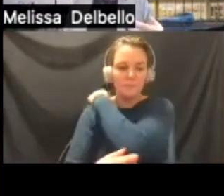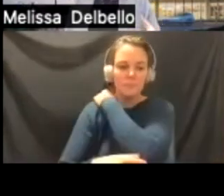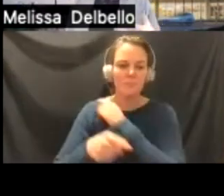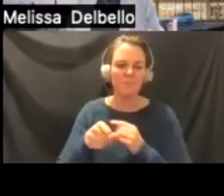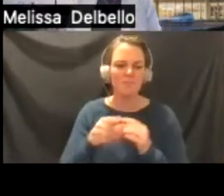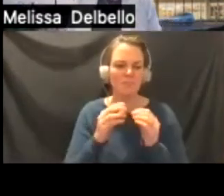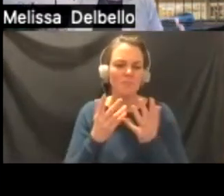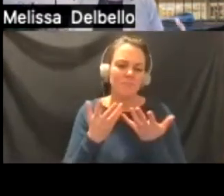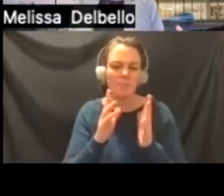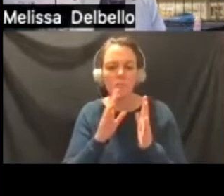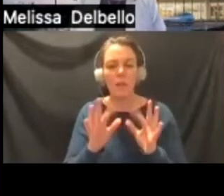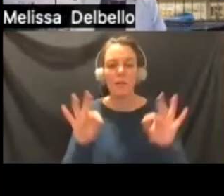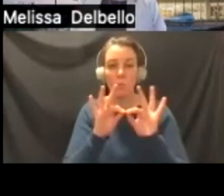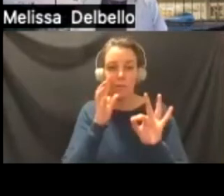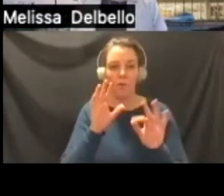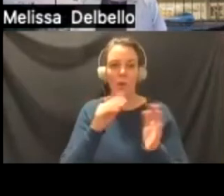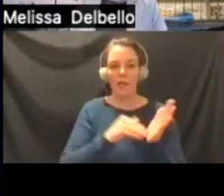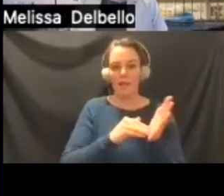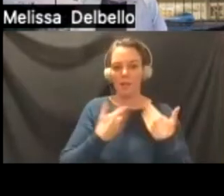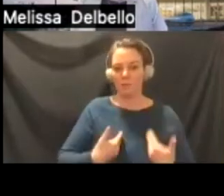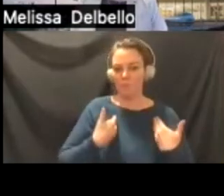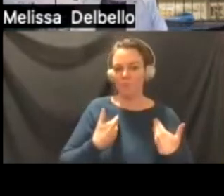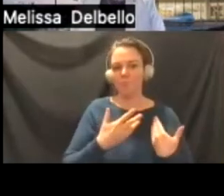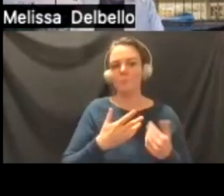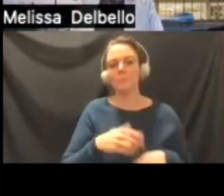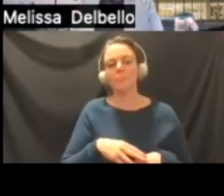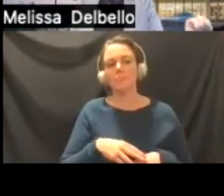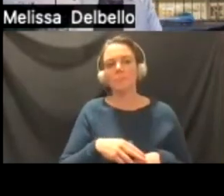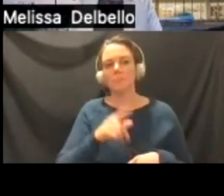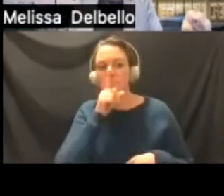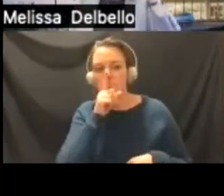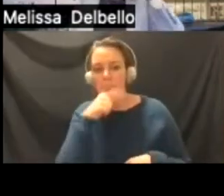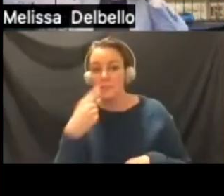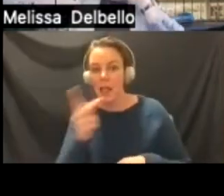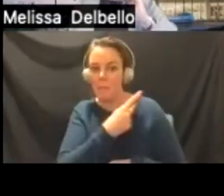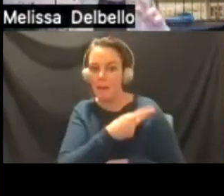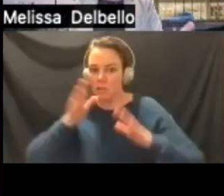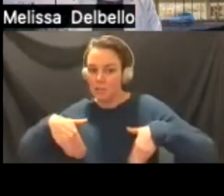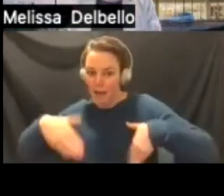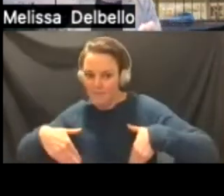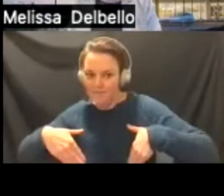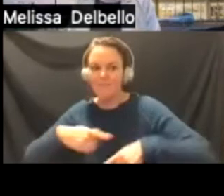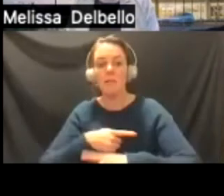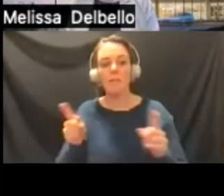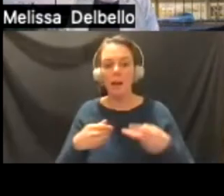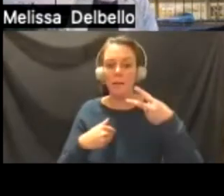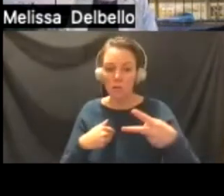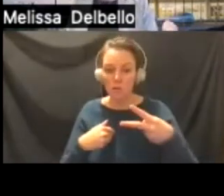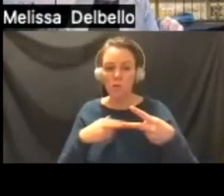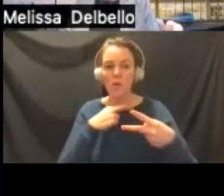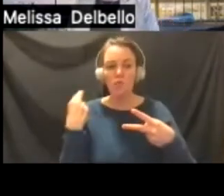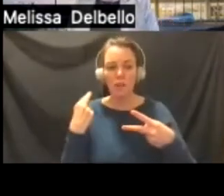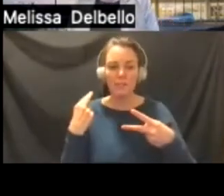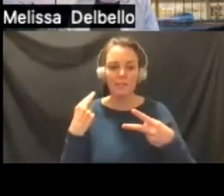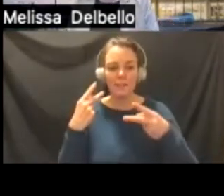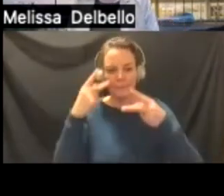more as a clinician, not necessarily to share with patients yet, but there are 2 risk calculators that